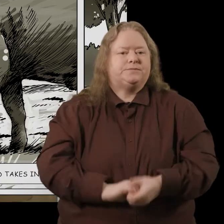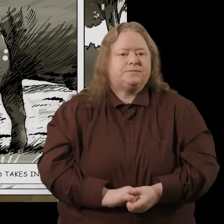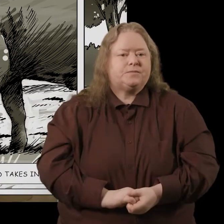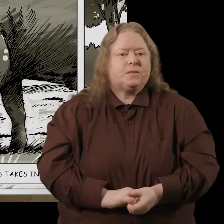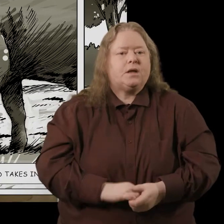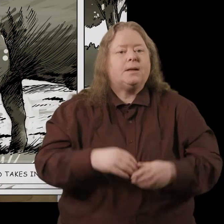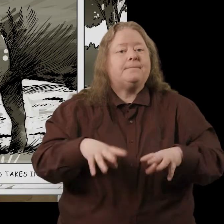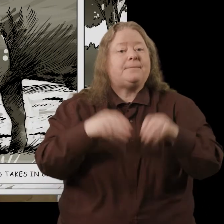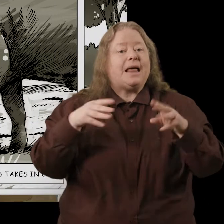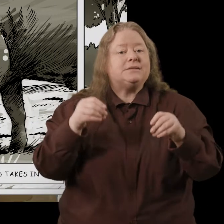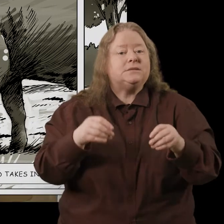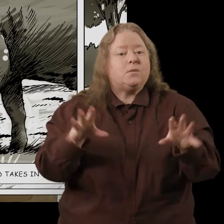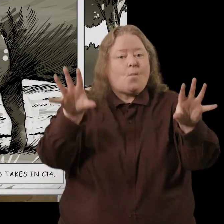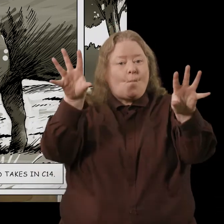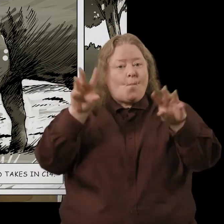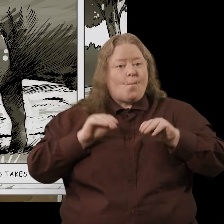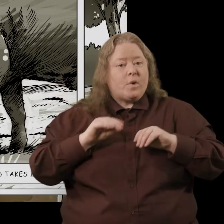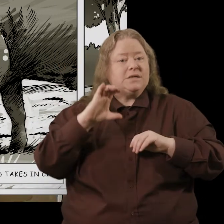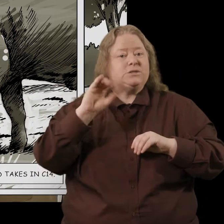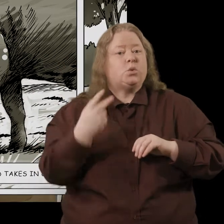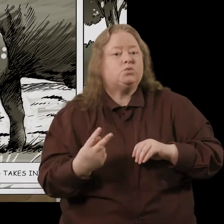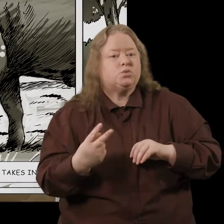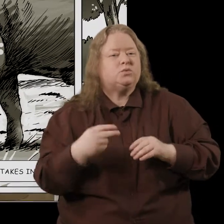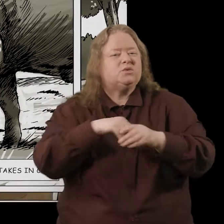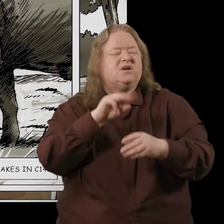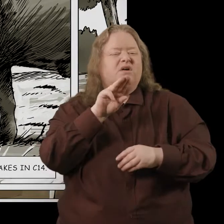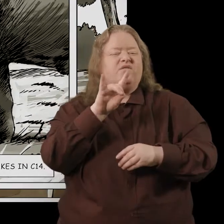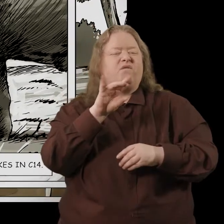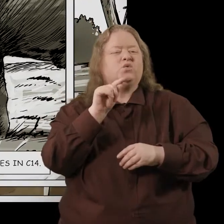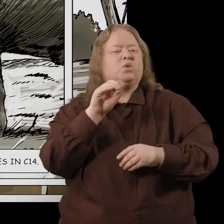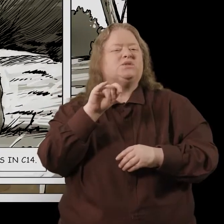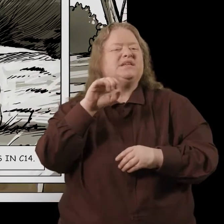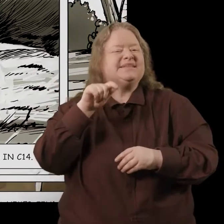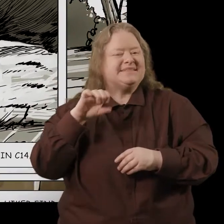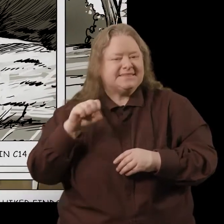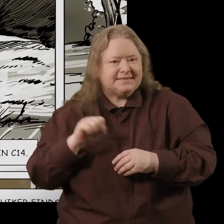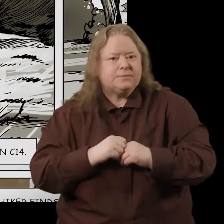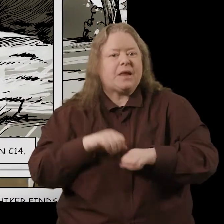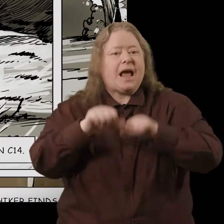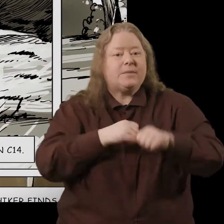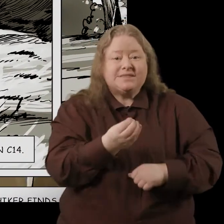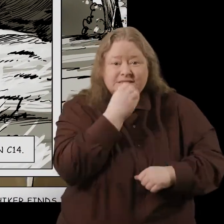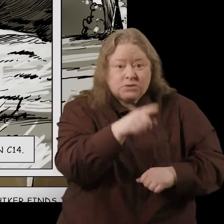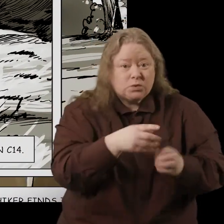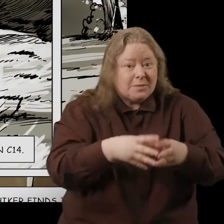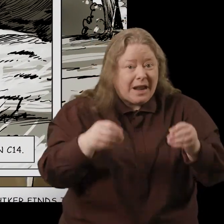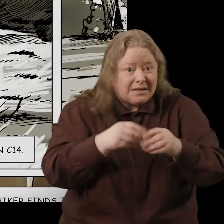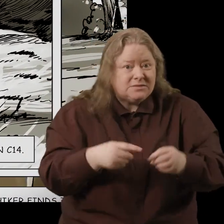Plants take up carbon dioxide during photosynthesis. Animals eat those plants, so also take up